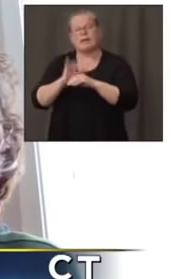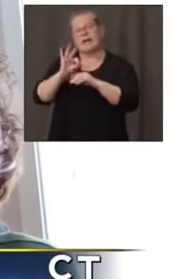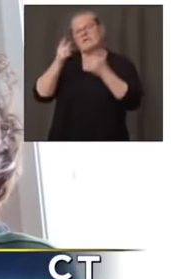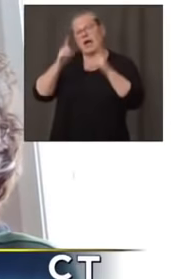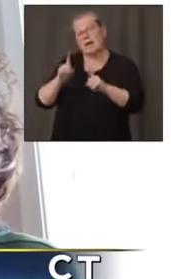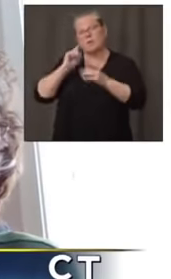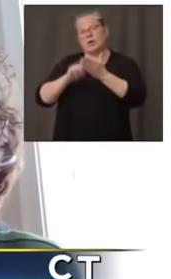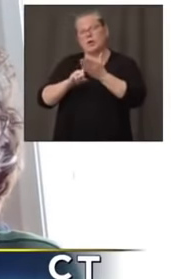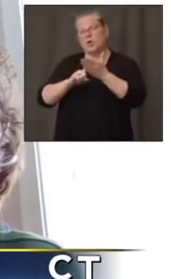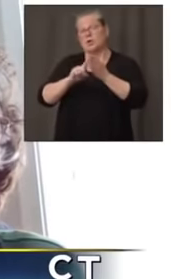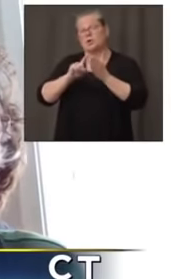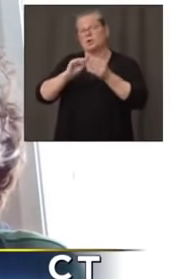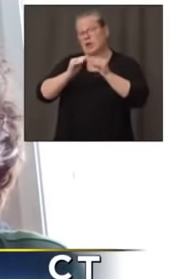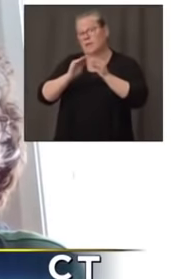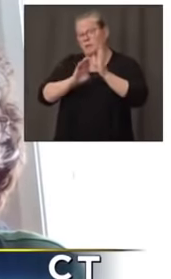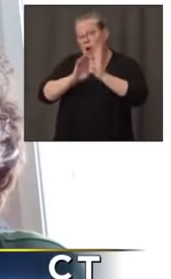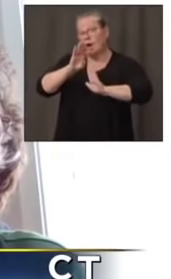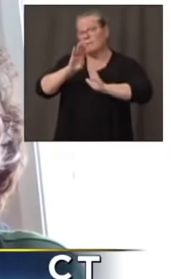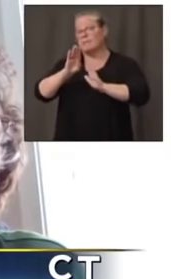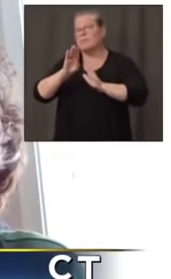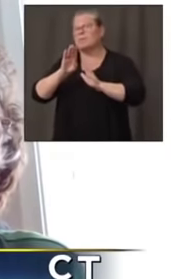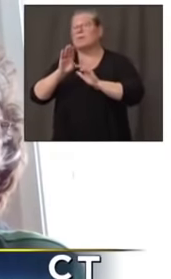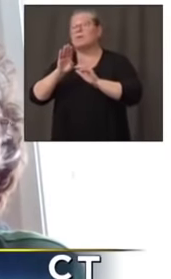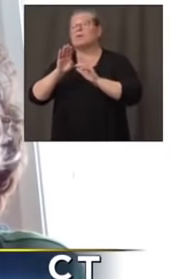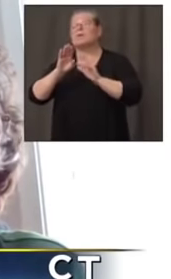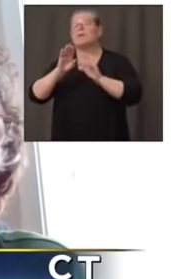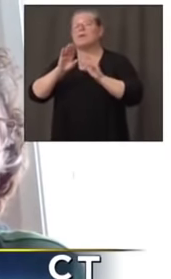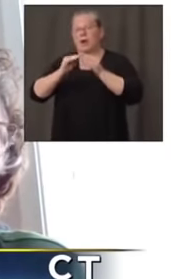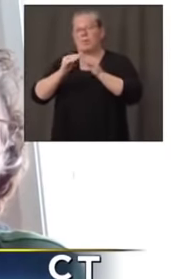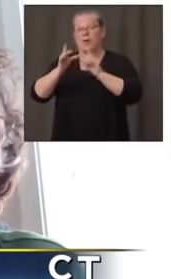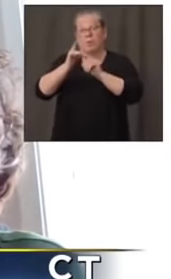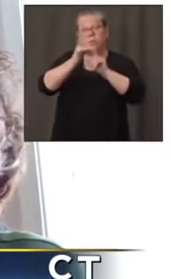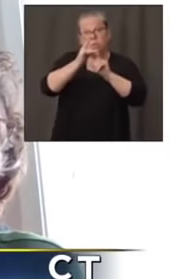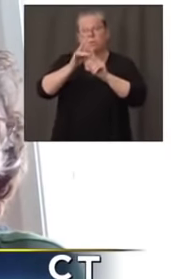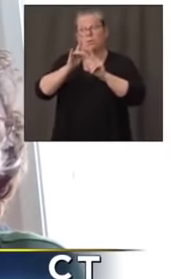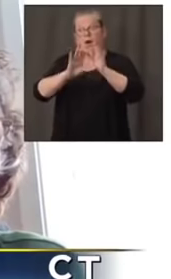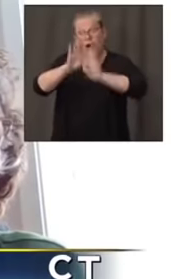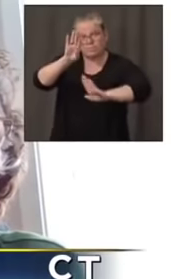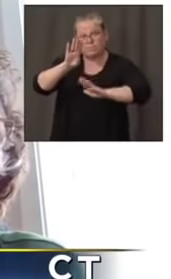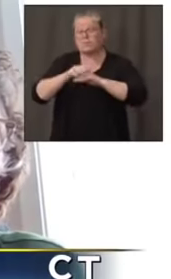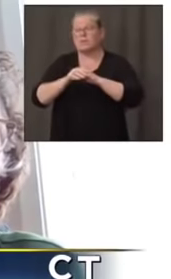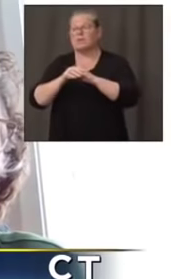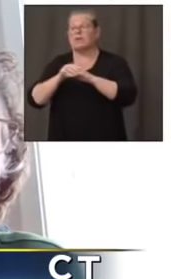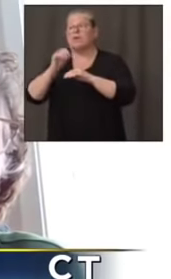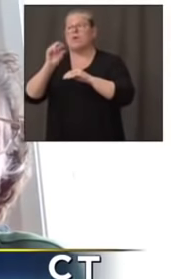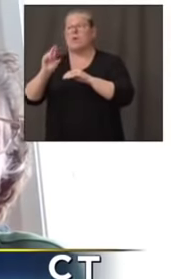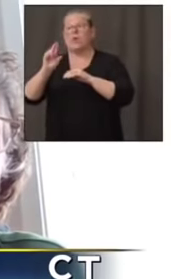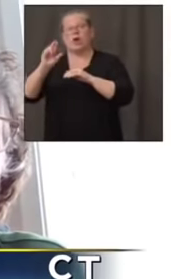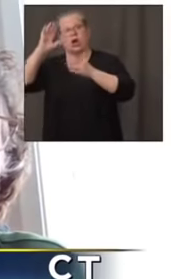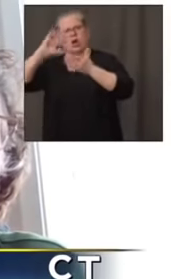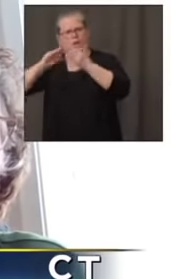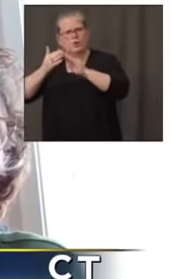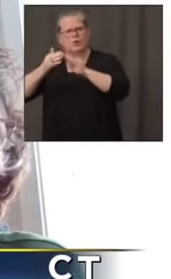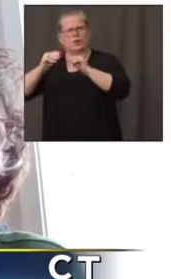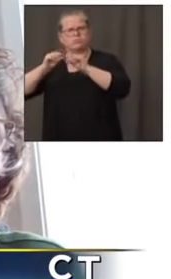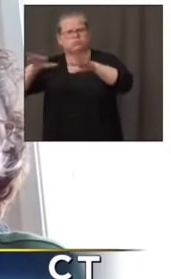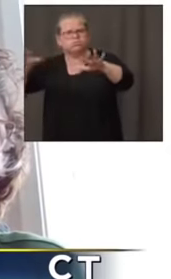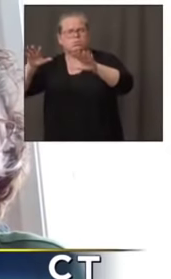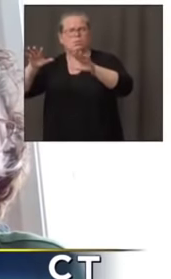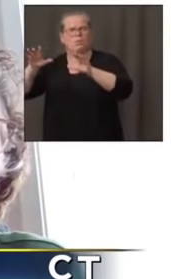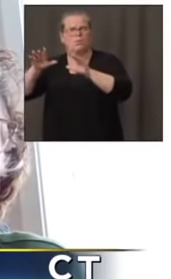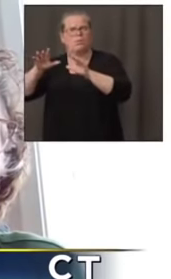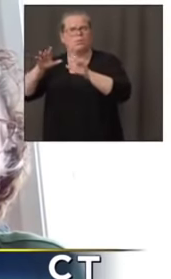those change, then you have to sort of compare the numerator with the denominator and make an interpretation. but the fact